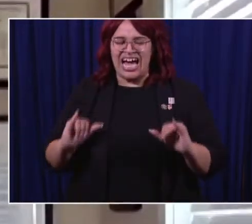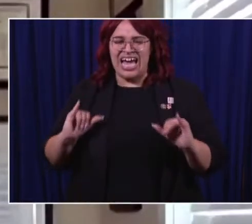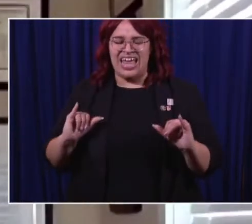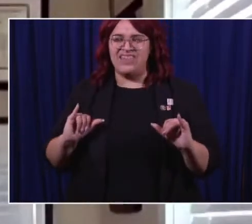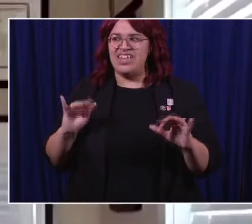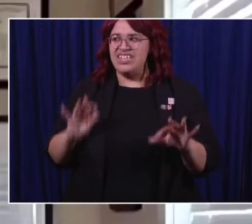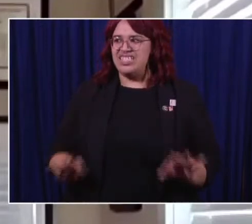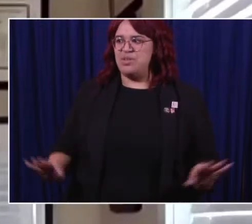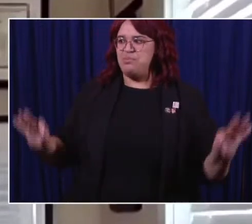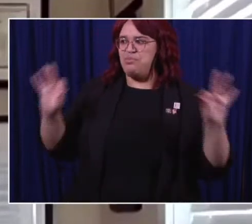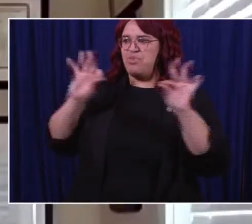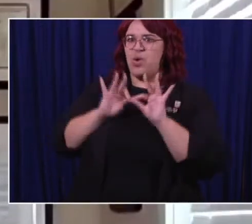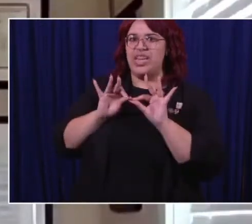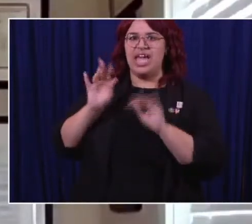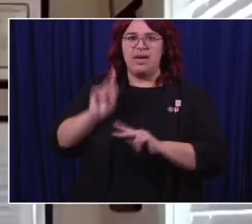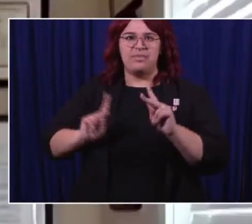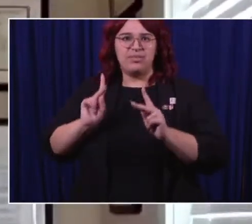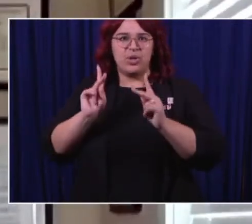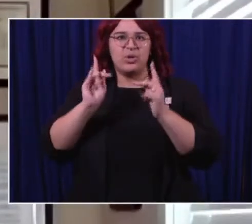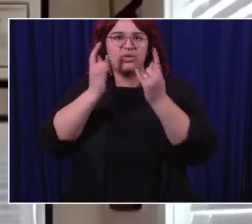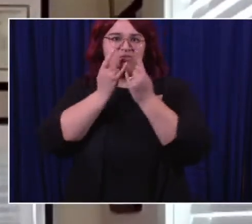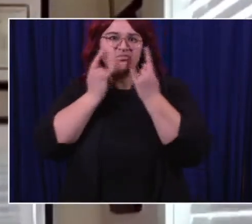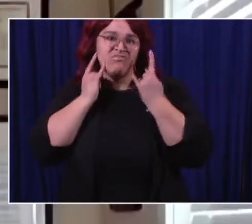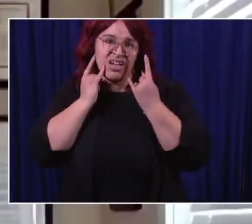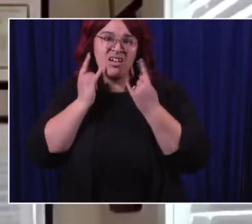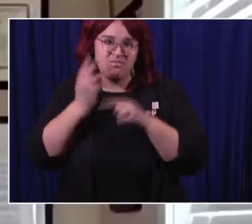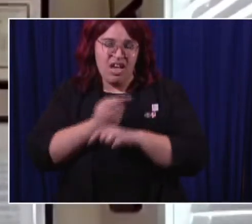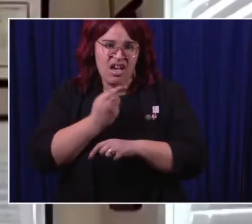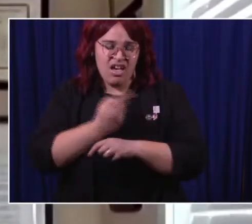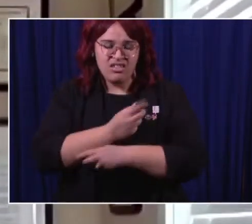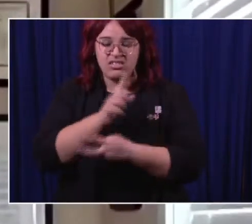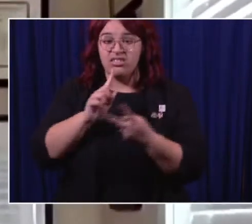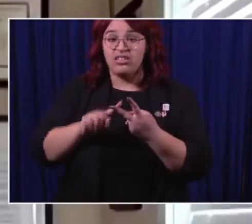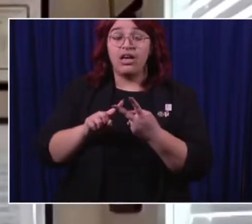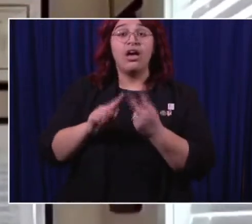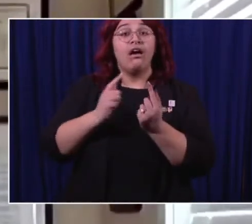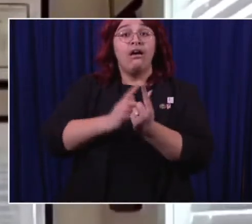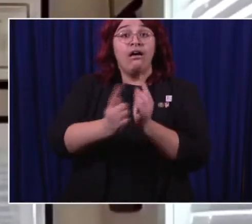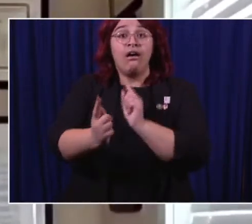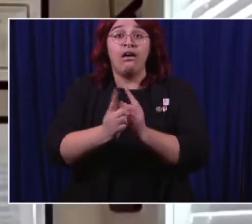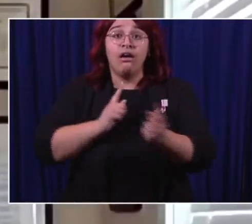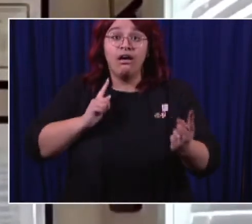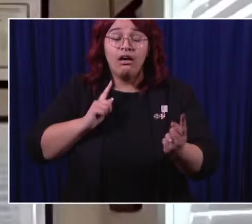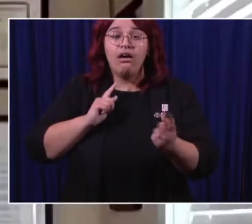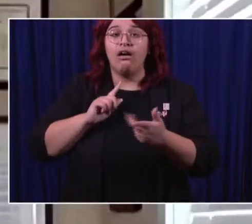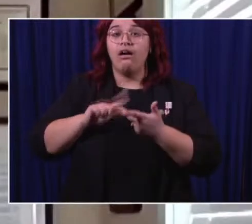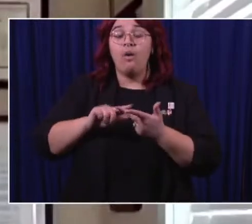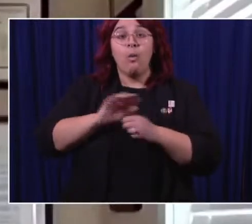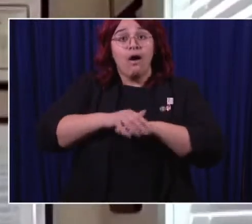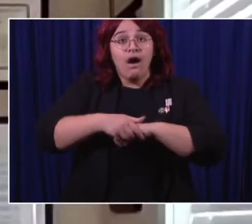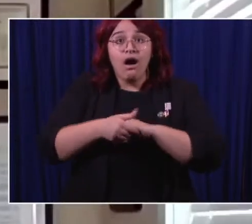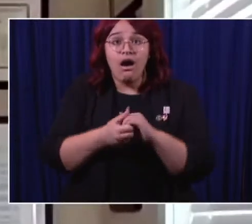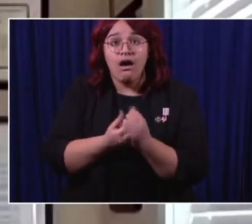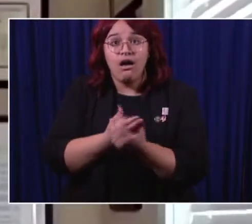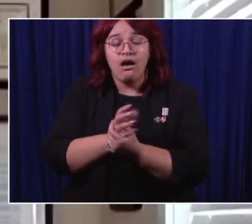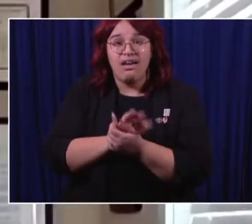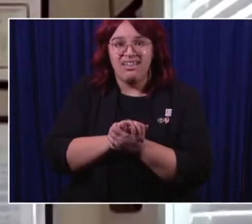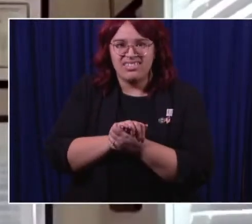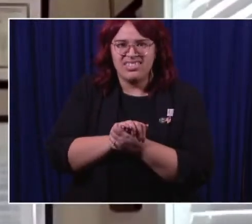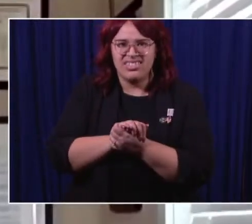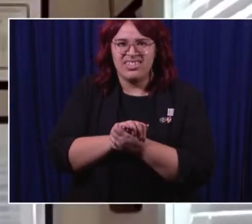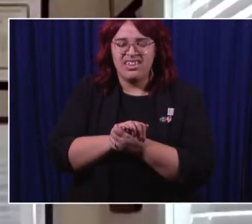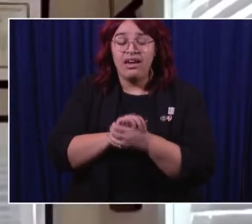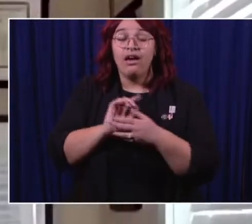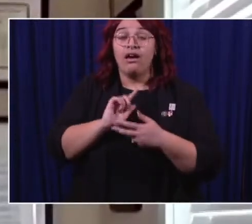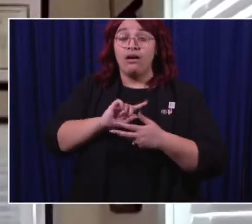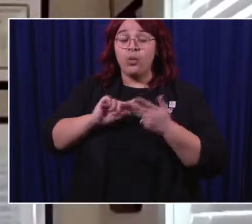the masking, physical distancing, and frequent hand washing. These remain our best